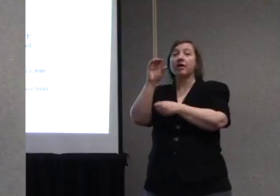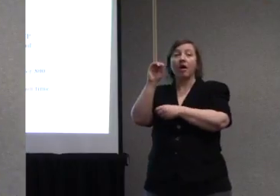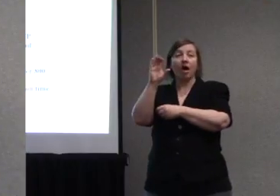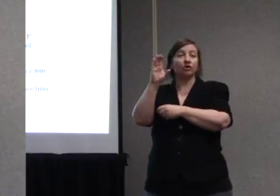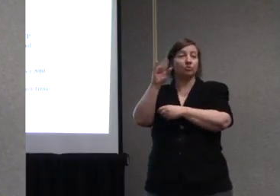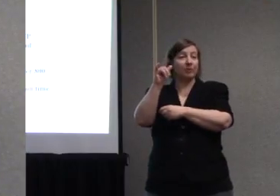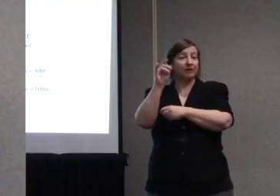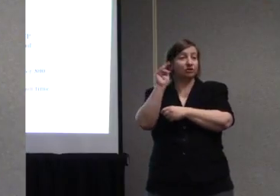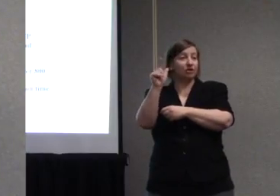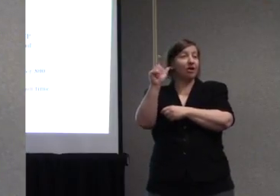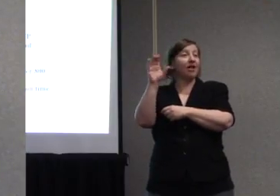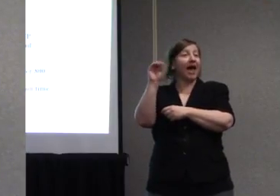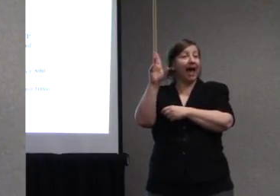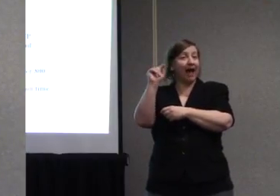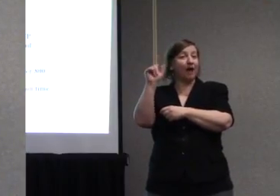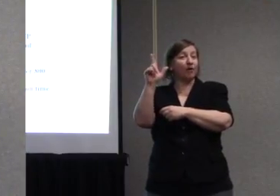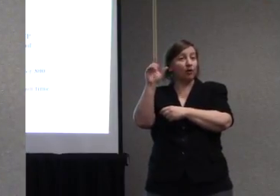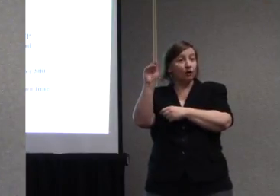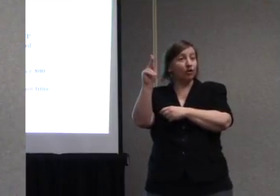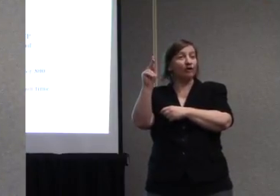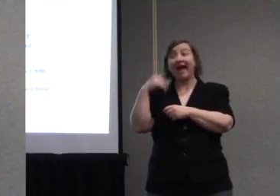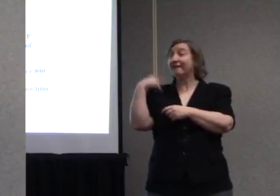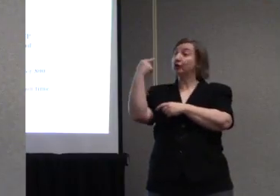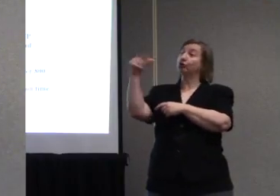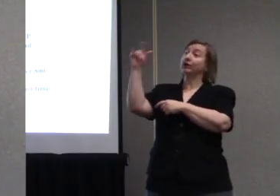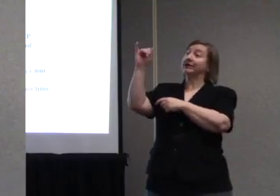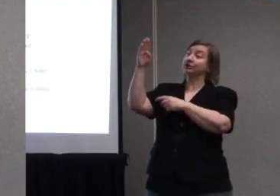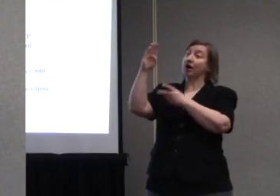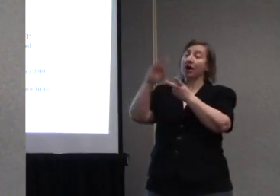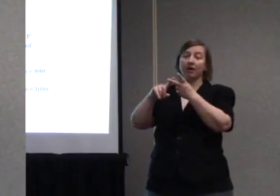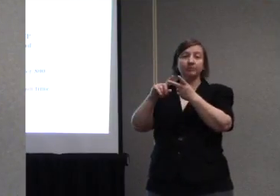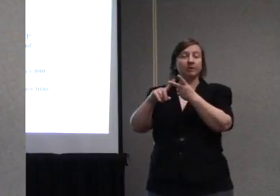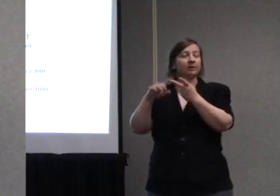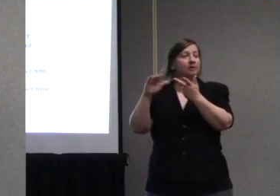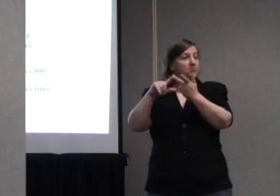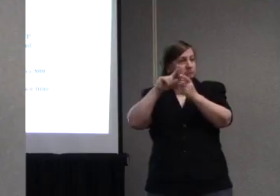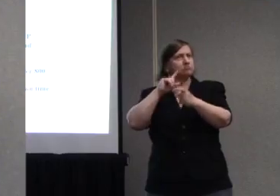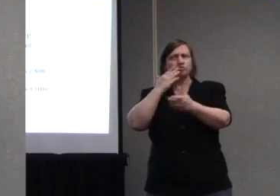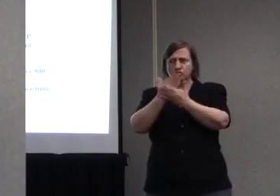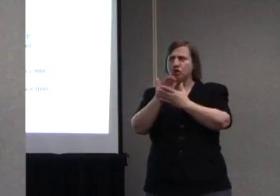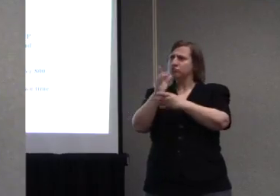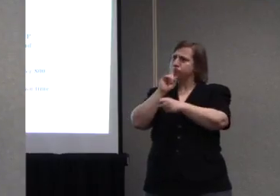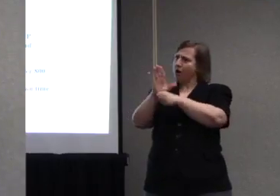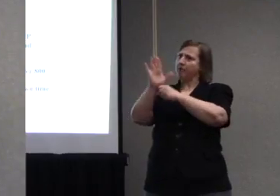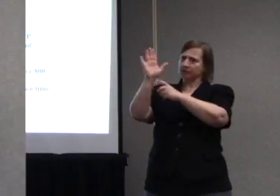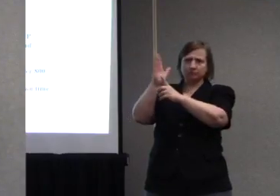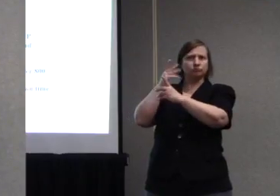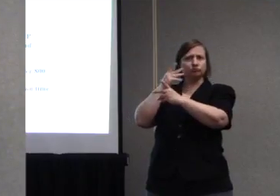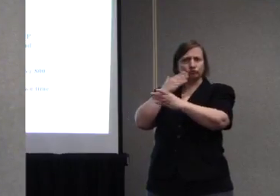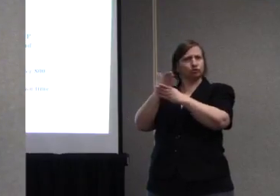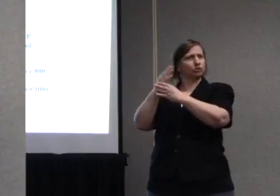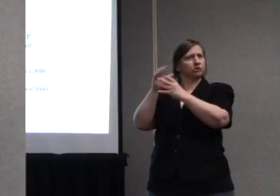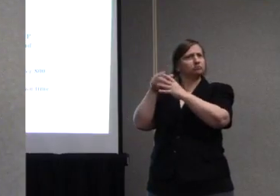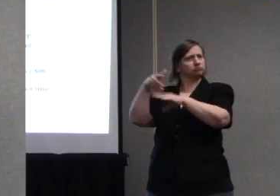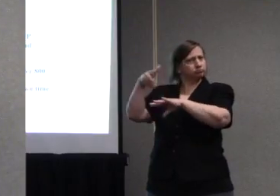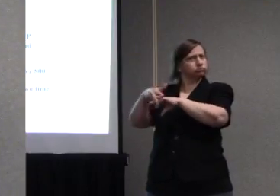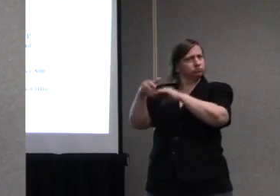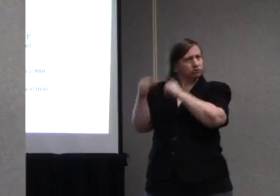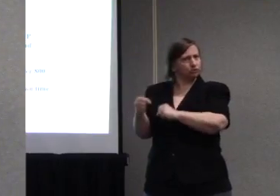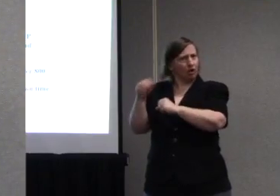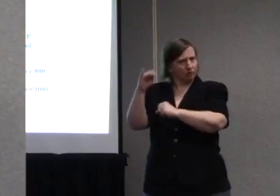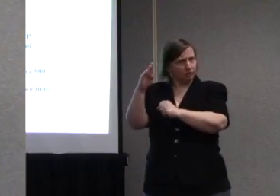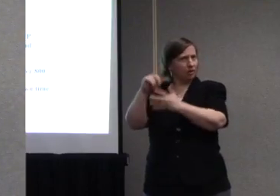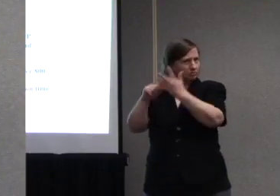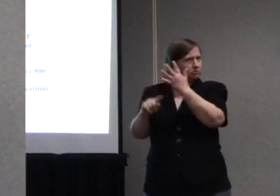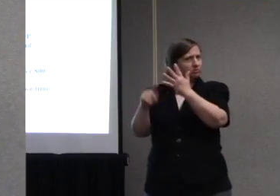hooked into the occupational outlook. It's got green jobs, it's got promising jobs, and it tells you those kinds of things.